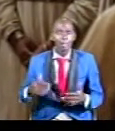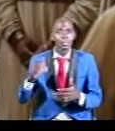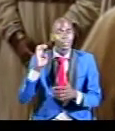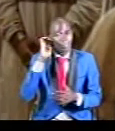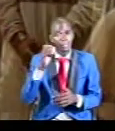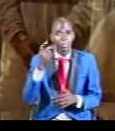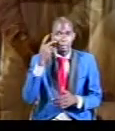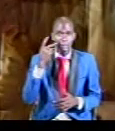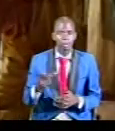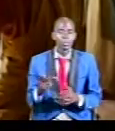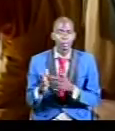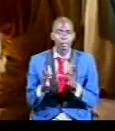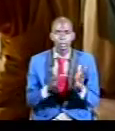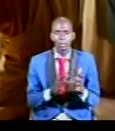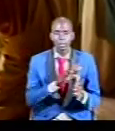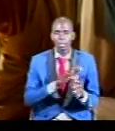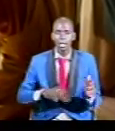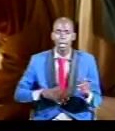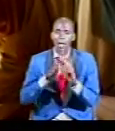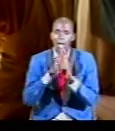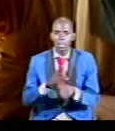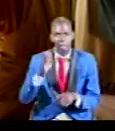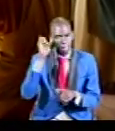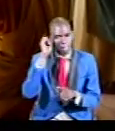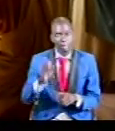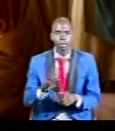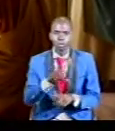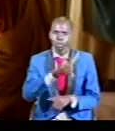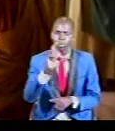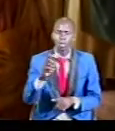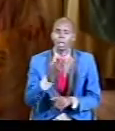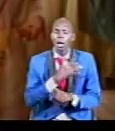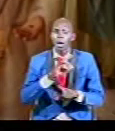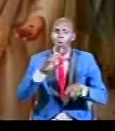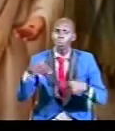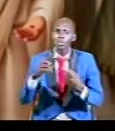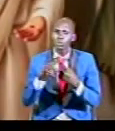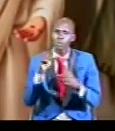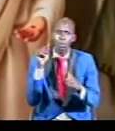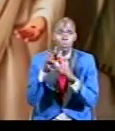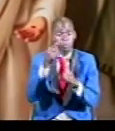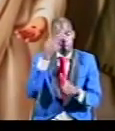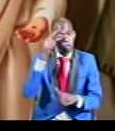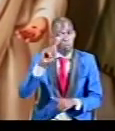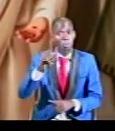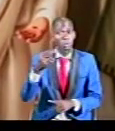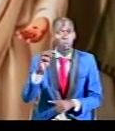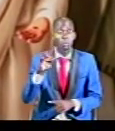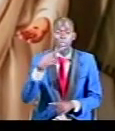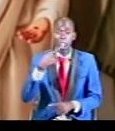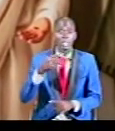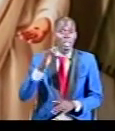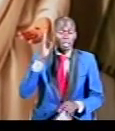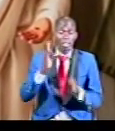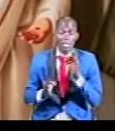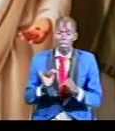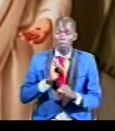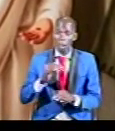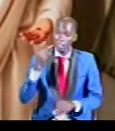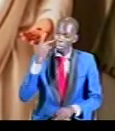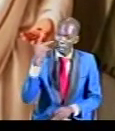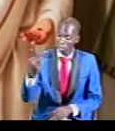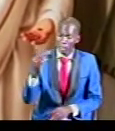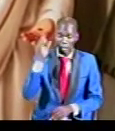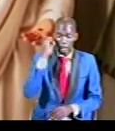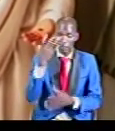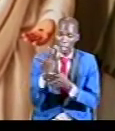answered his question and really went to the point? Because Thomas had said, except I see the hand, except I see that side, and thrust